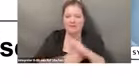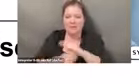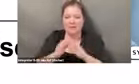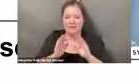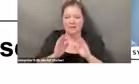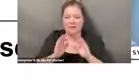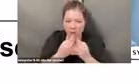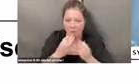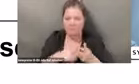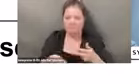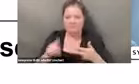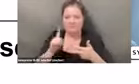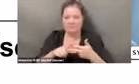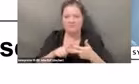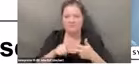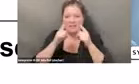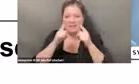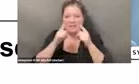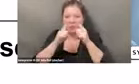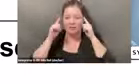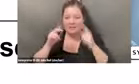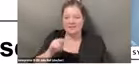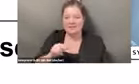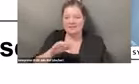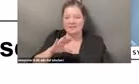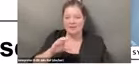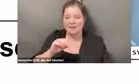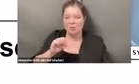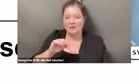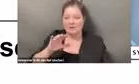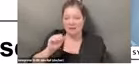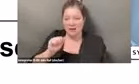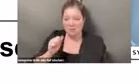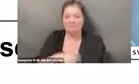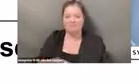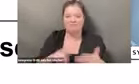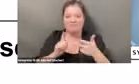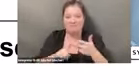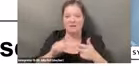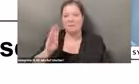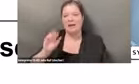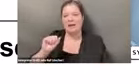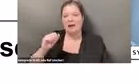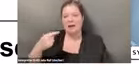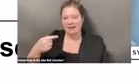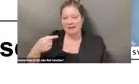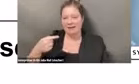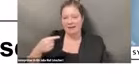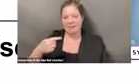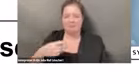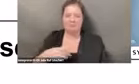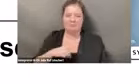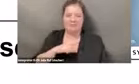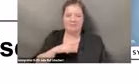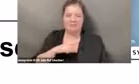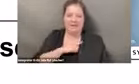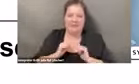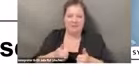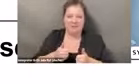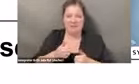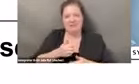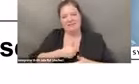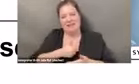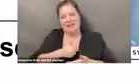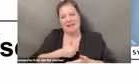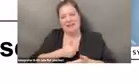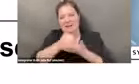German BAG Selbsthilfe. And they help us to spread the material and to validate the material